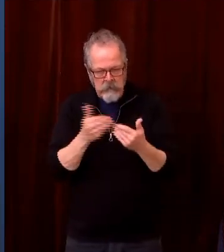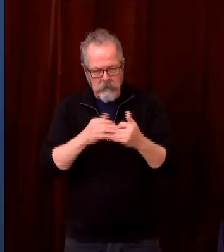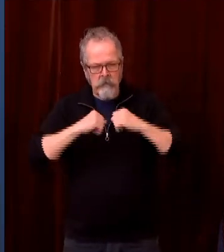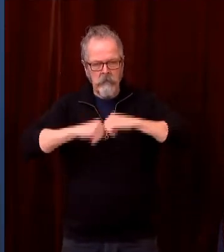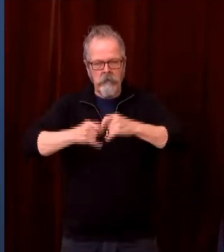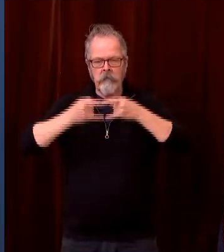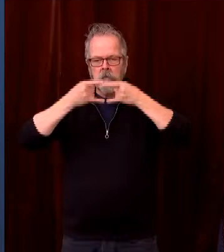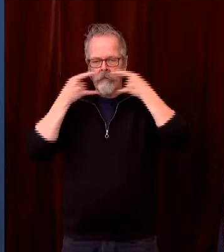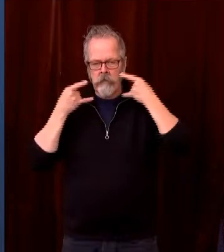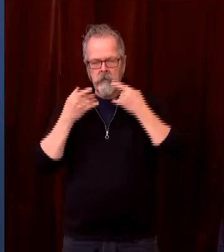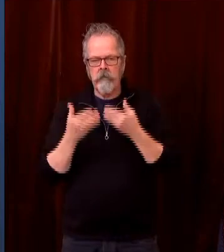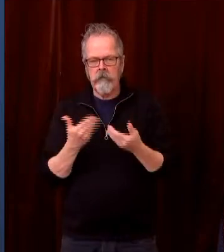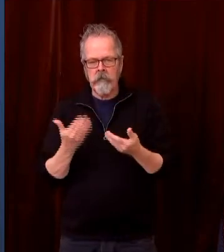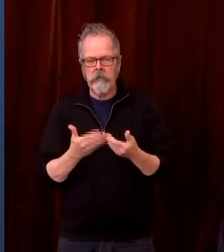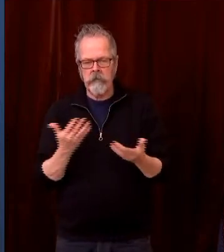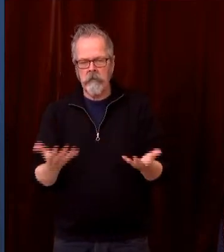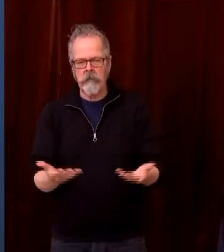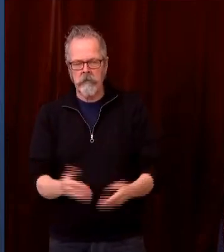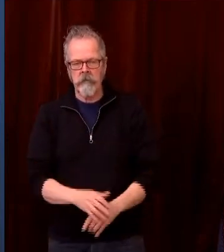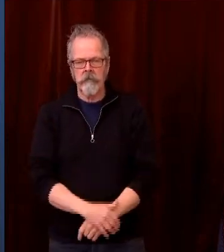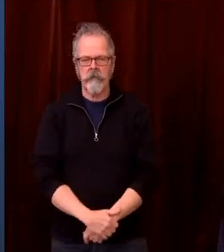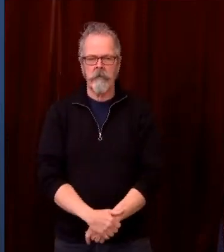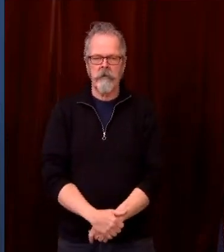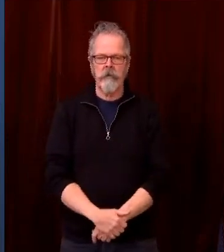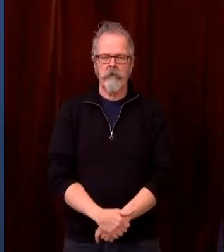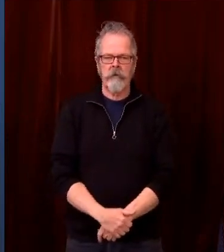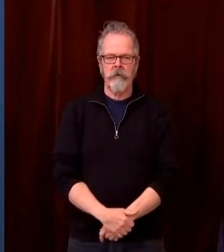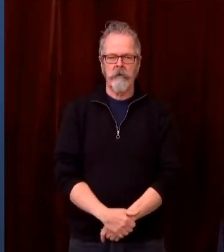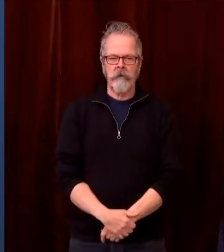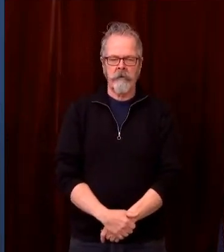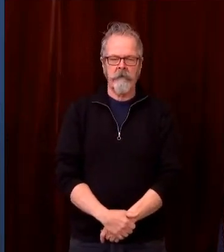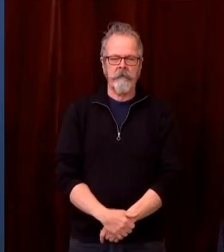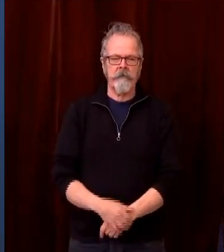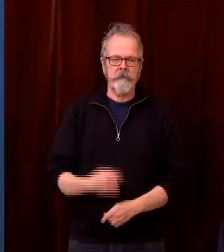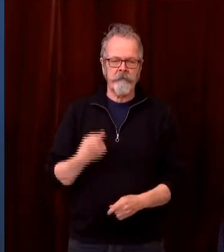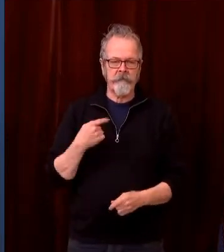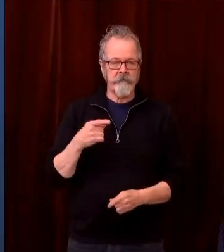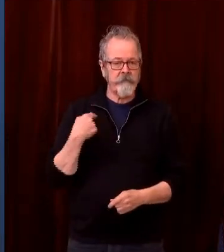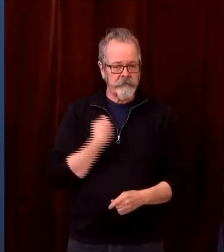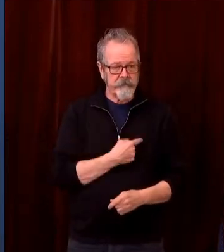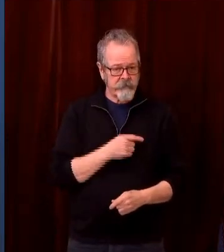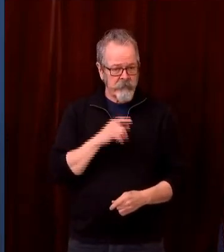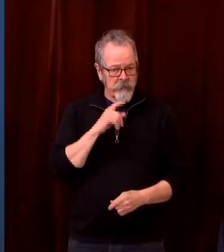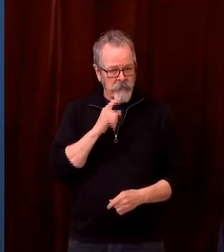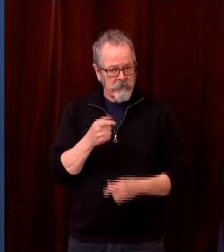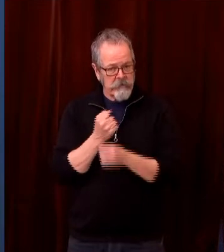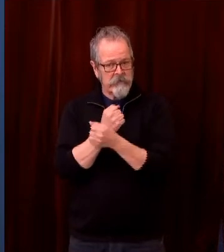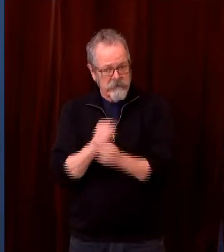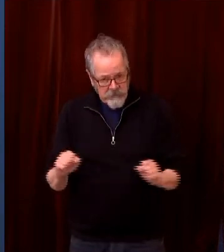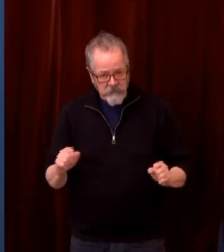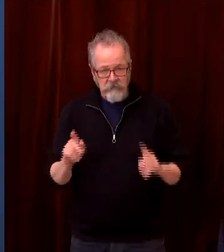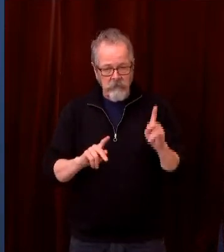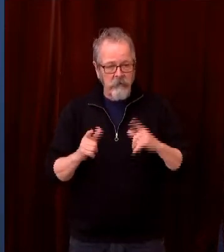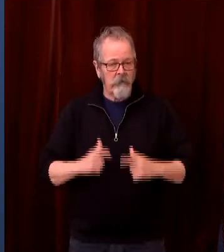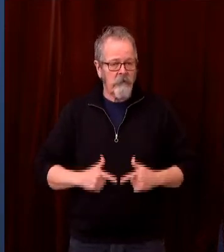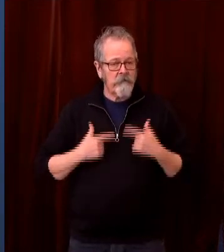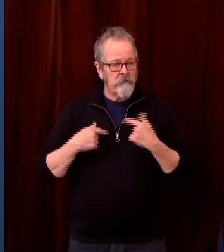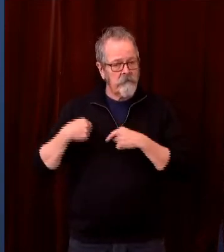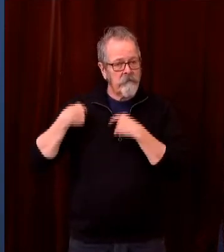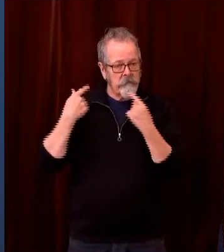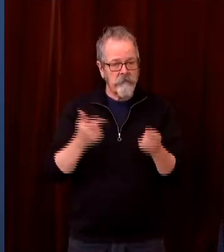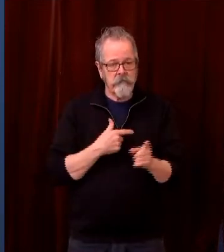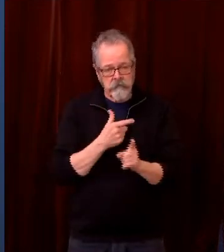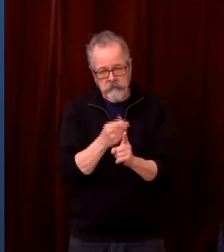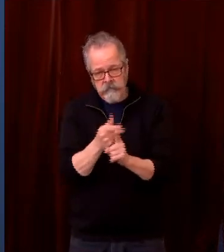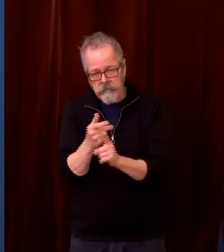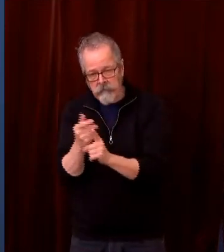over 500,000 doses of this vaccine, I gotta tell you, that's a good story in the state of Washington. We hope to have a lot more good stories in the